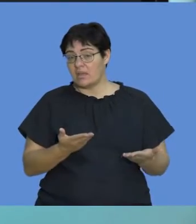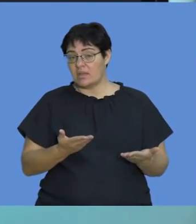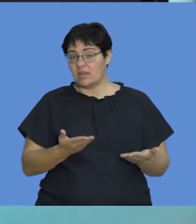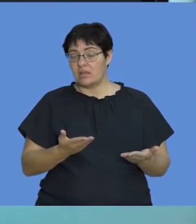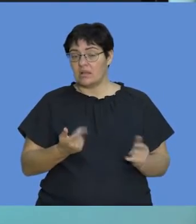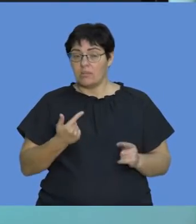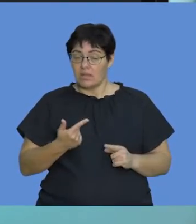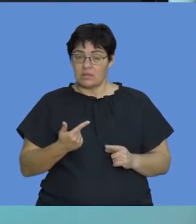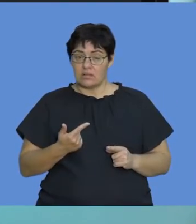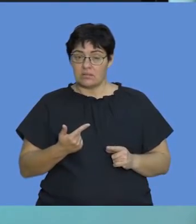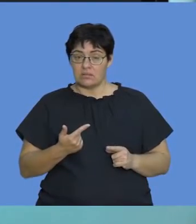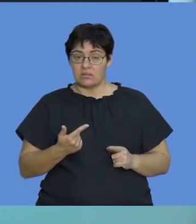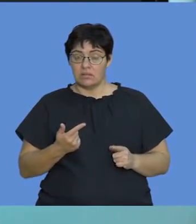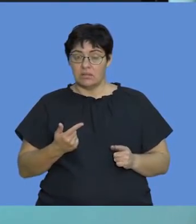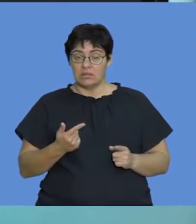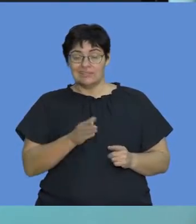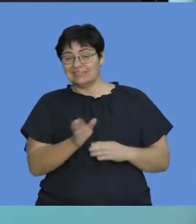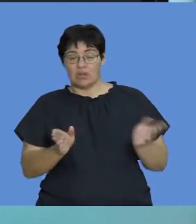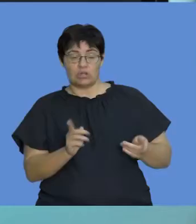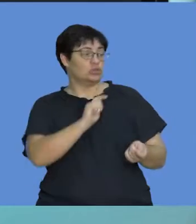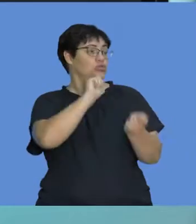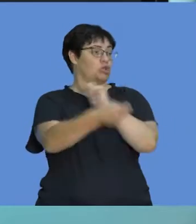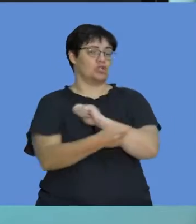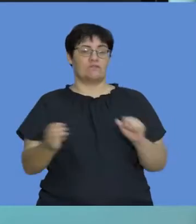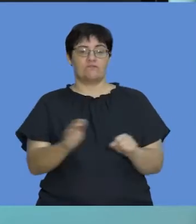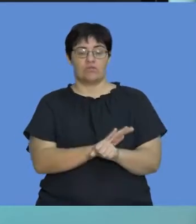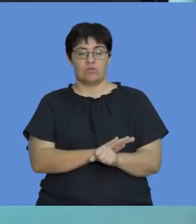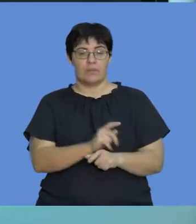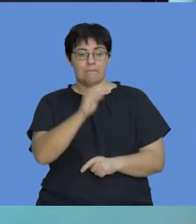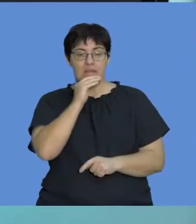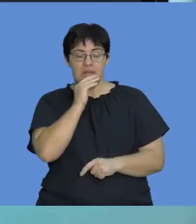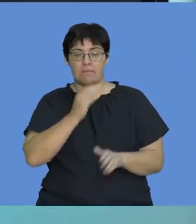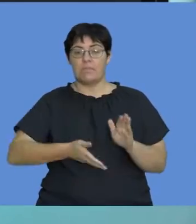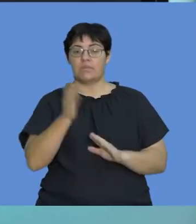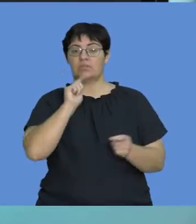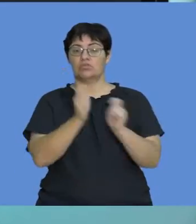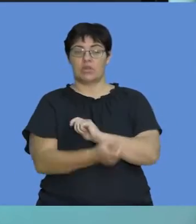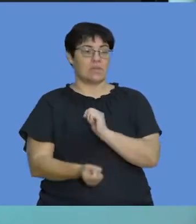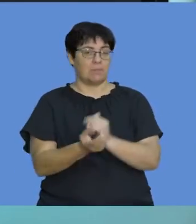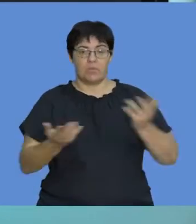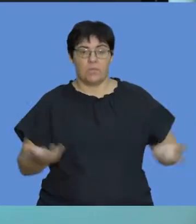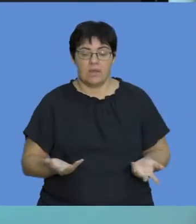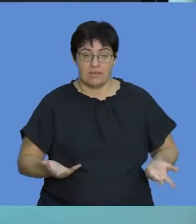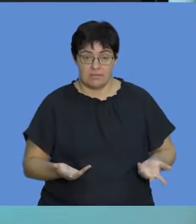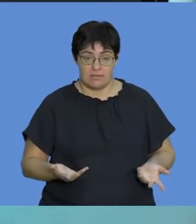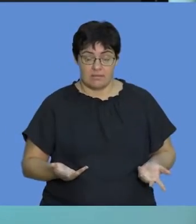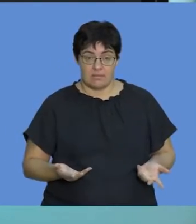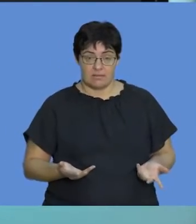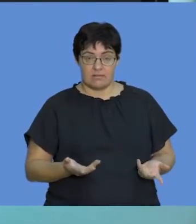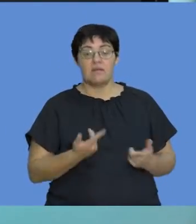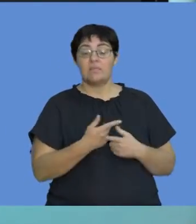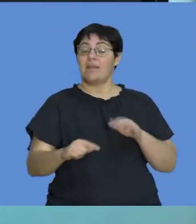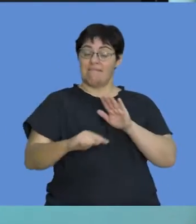object changes direction completely. Then where's the change in momentum? And here, using